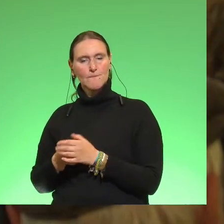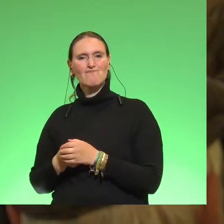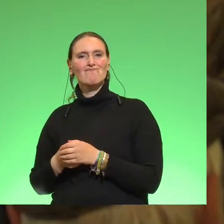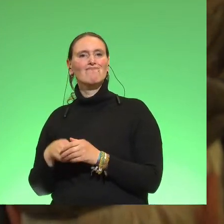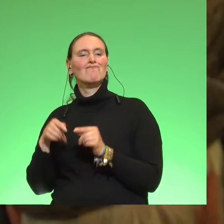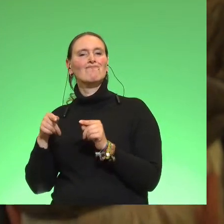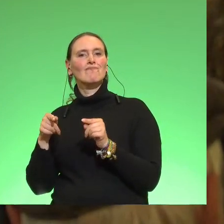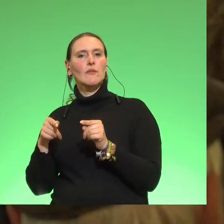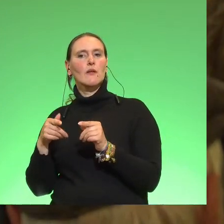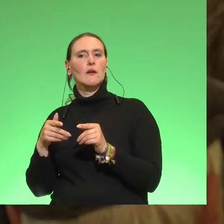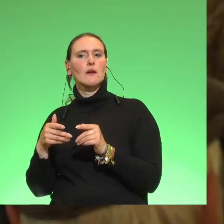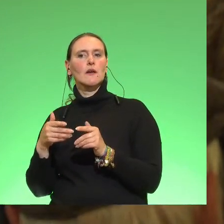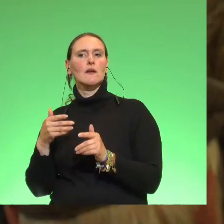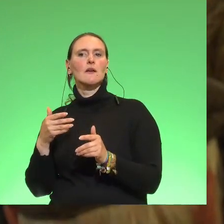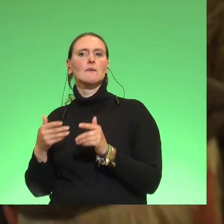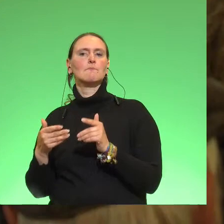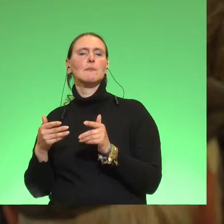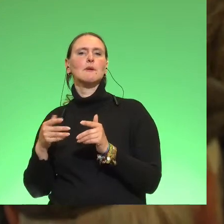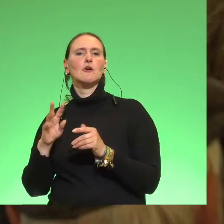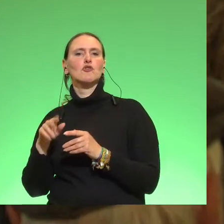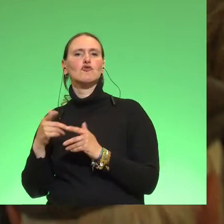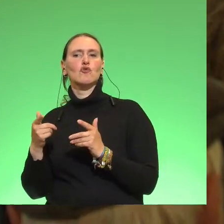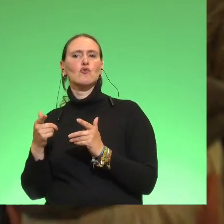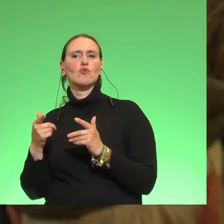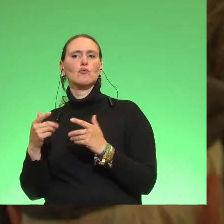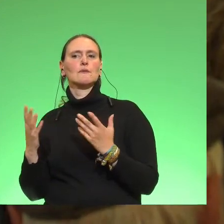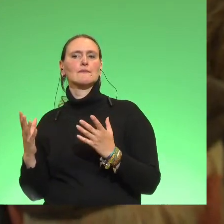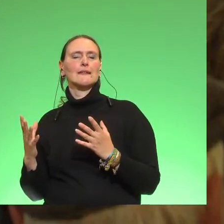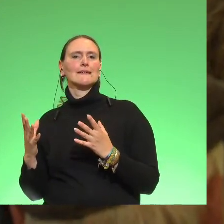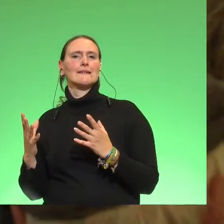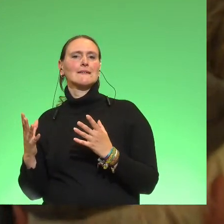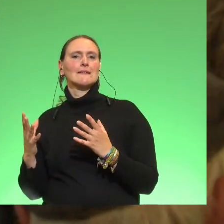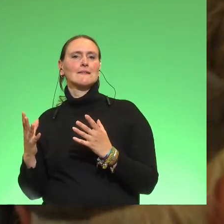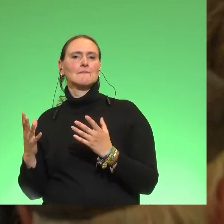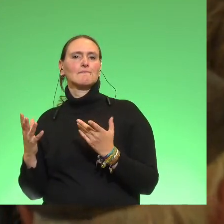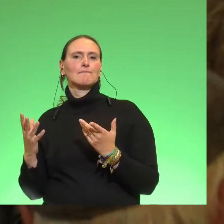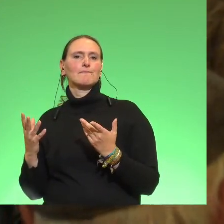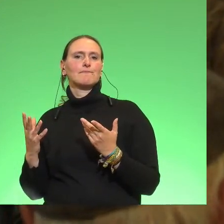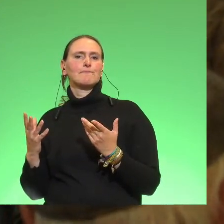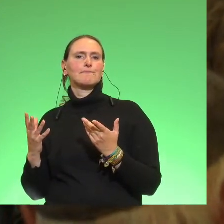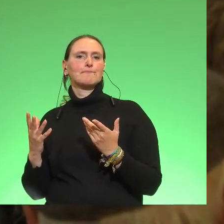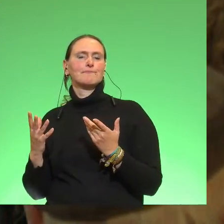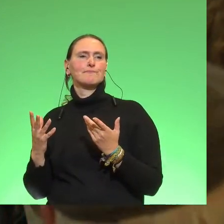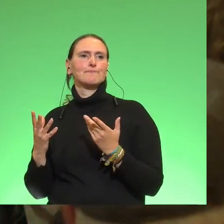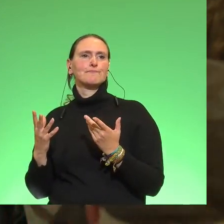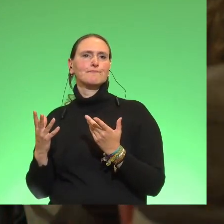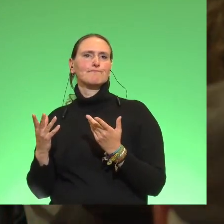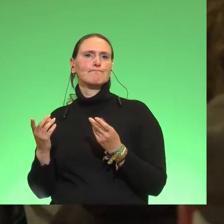a collusion or a nepotism, such a thing. So just to add,